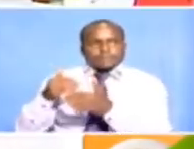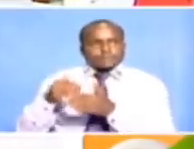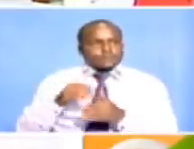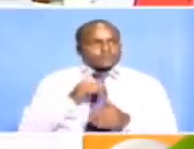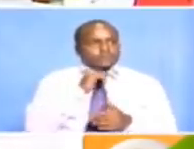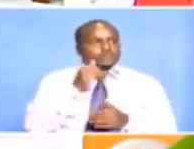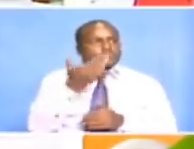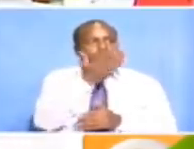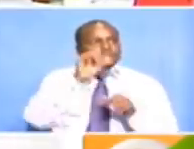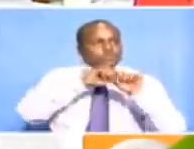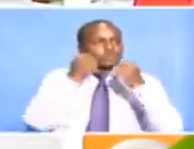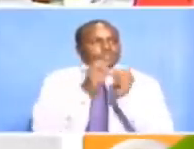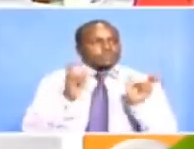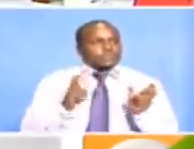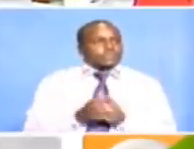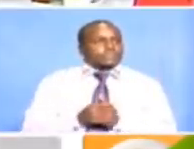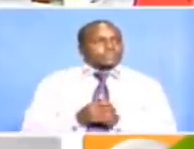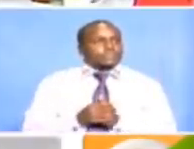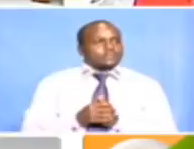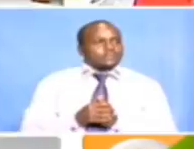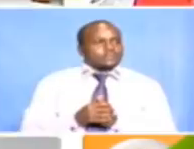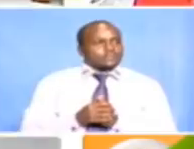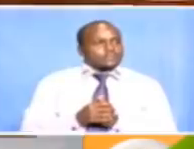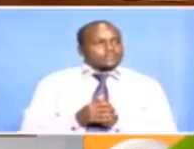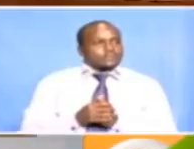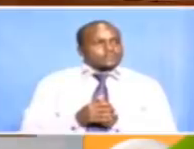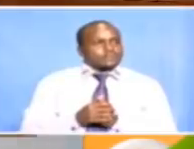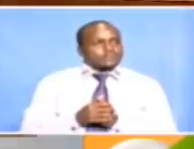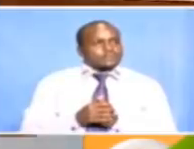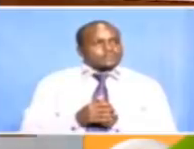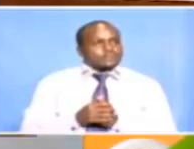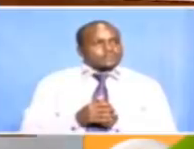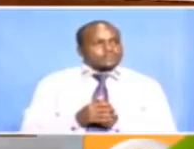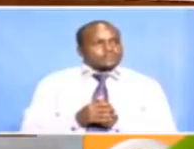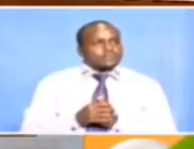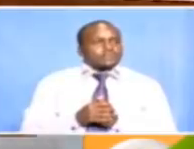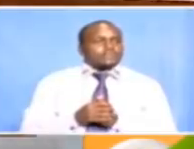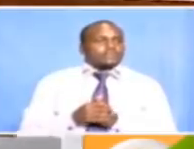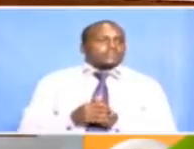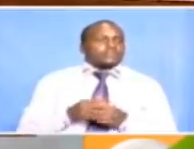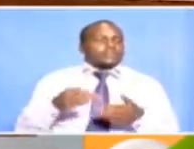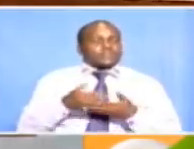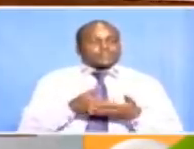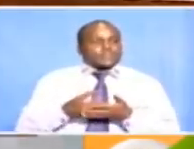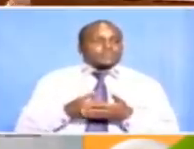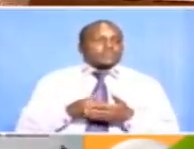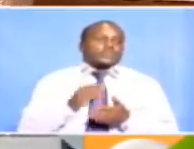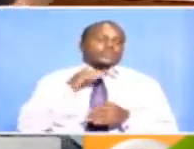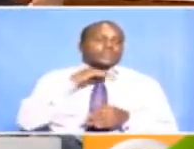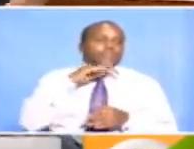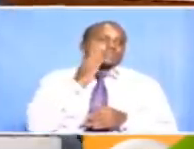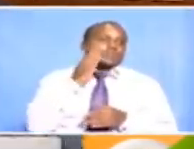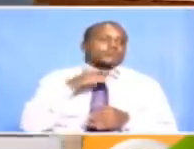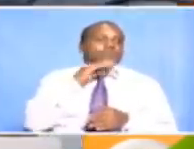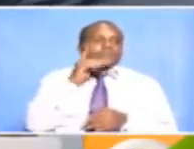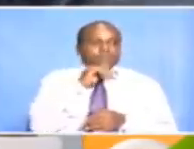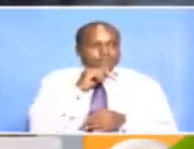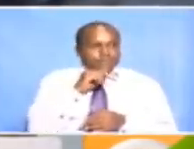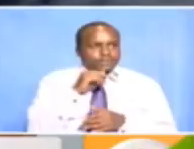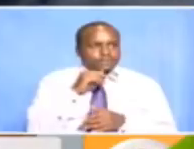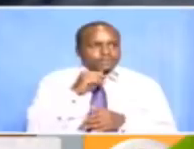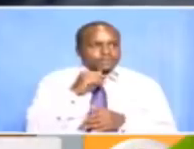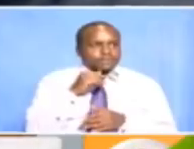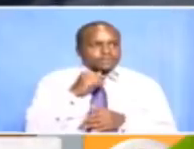not on social media, yeah, not on the real people. As wale wa mama walikufa huko pamoja na watoto wao. As much and there is another dossier for mothers who have died.